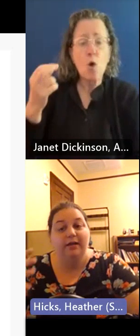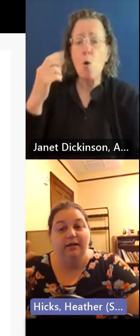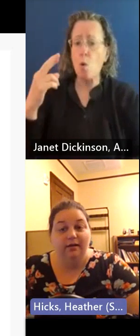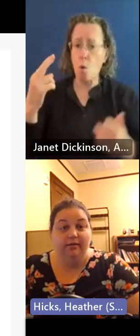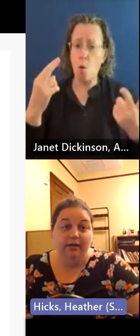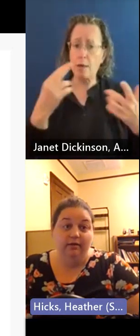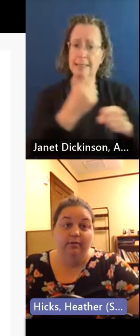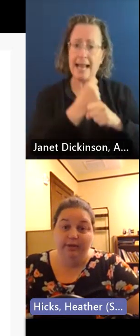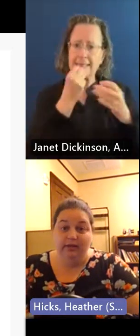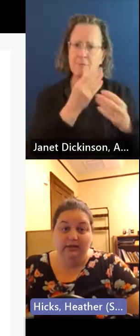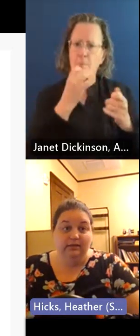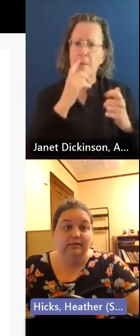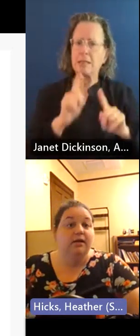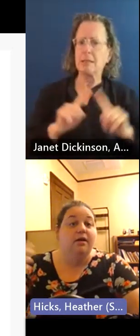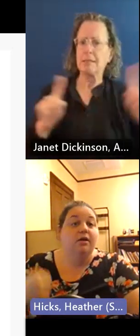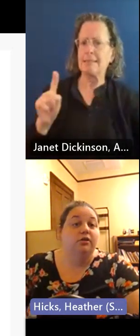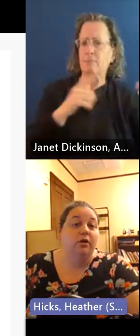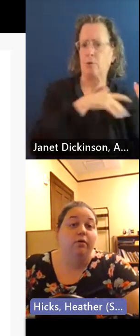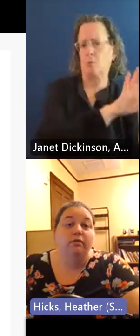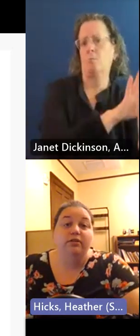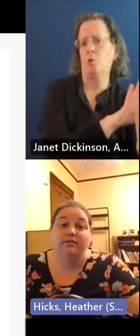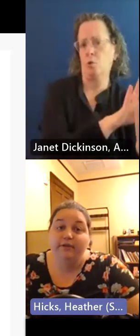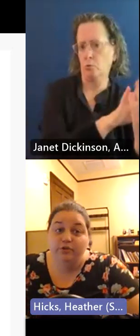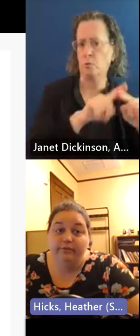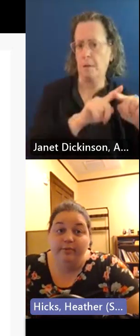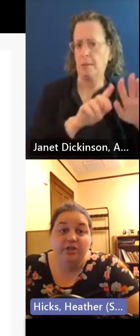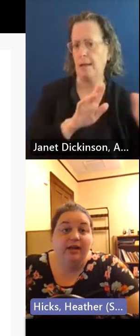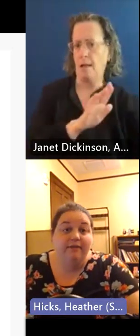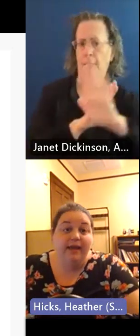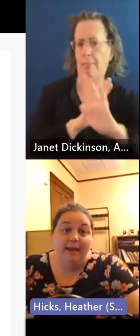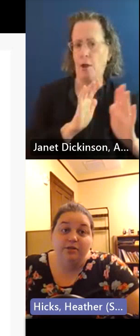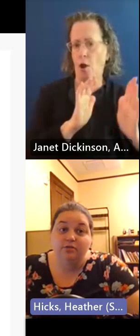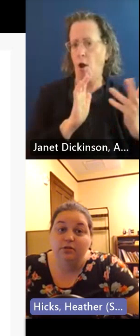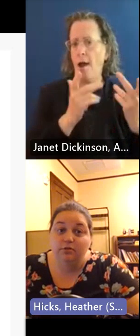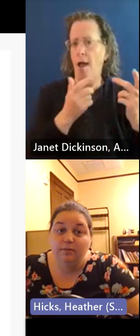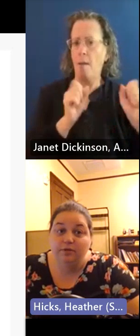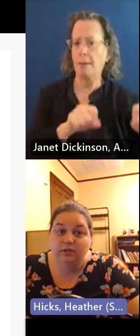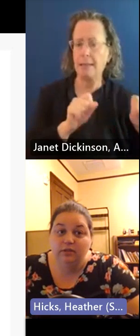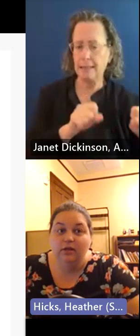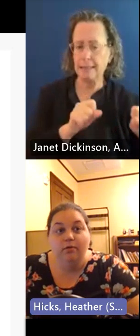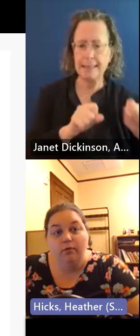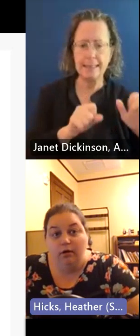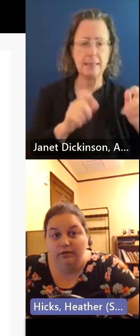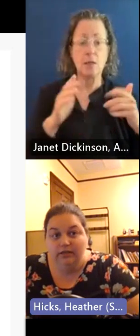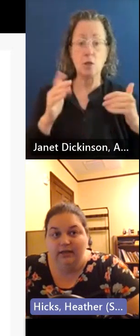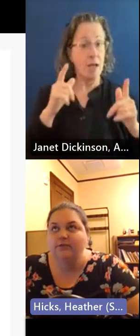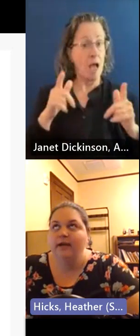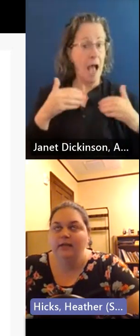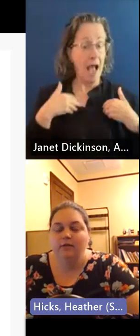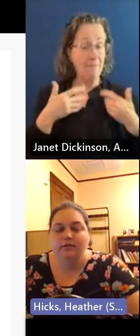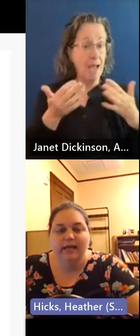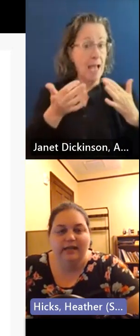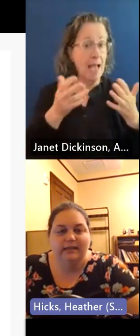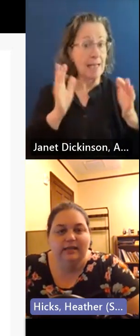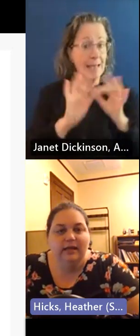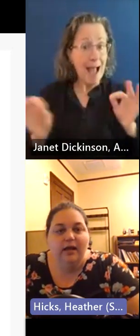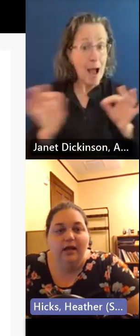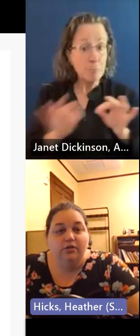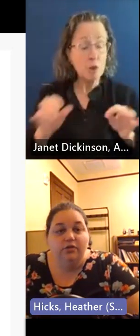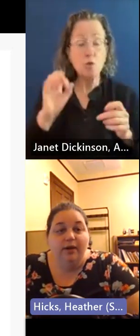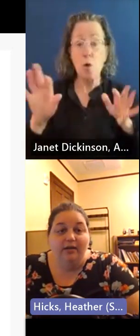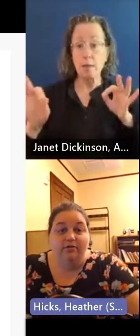way depending on their abilities? So does visual information have captions or descriptions or alt text or alt